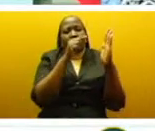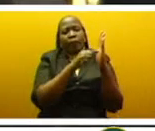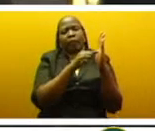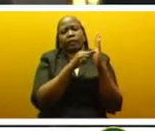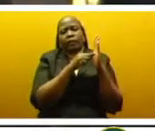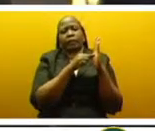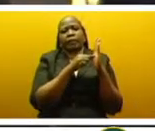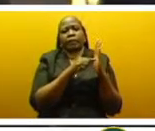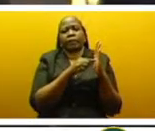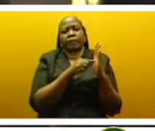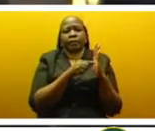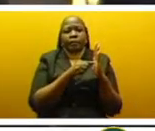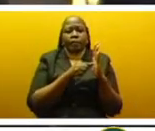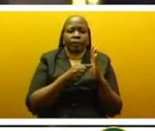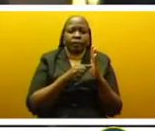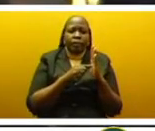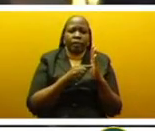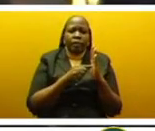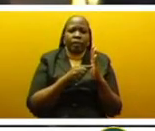that